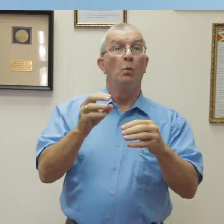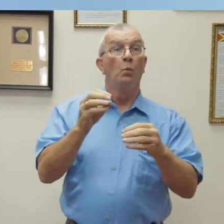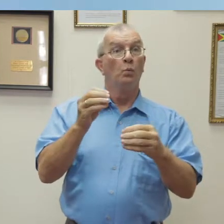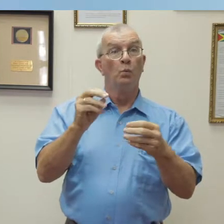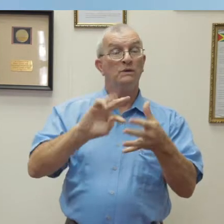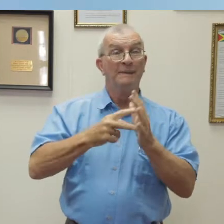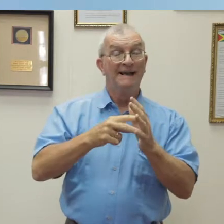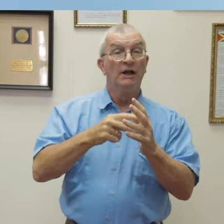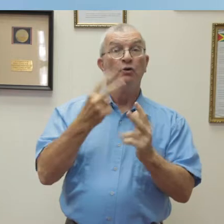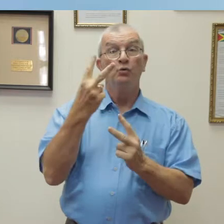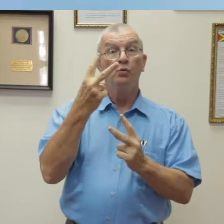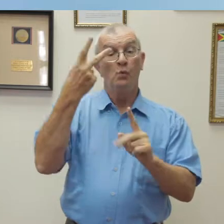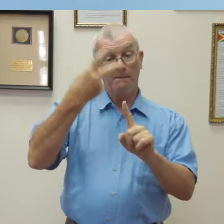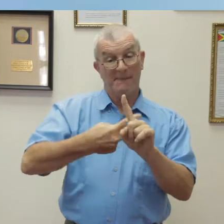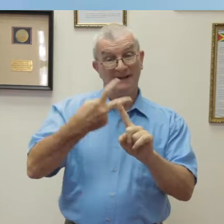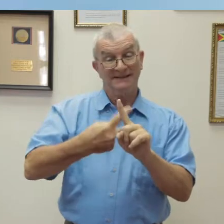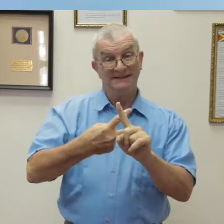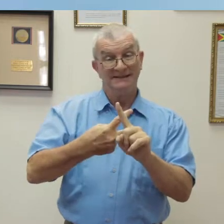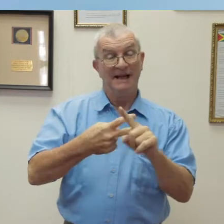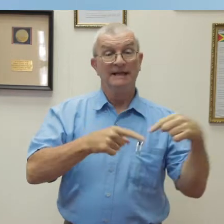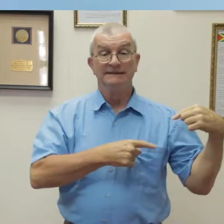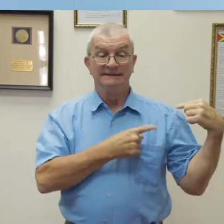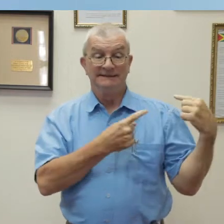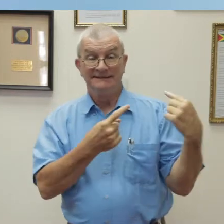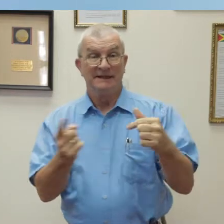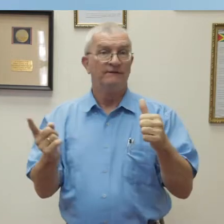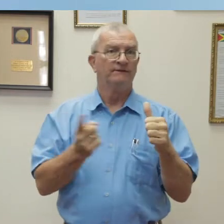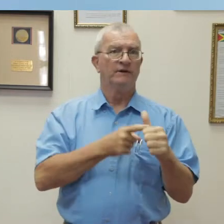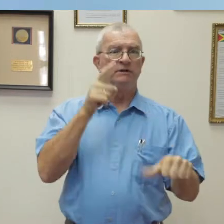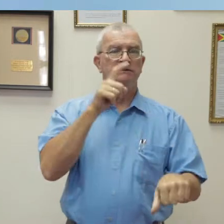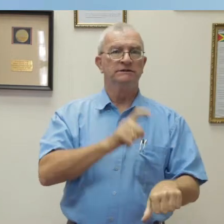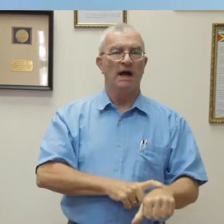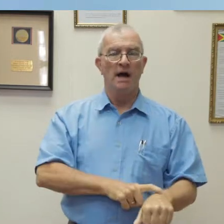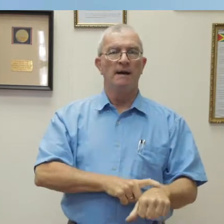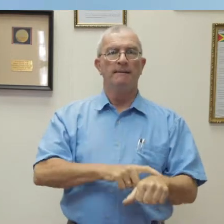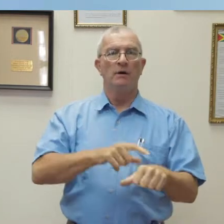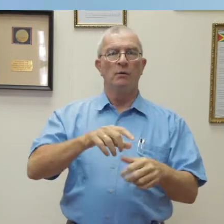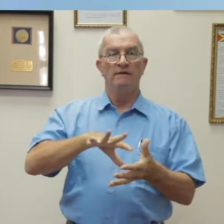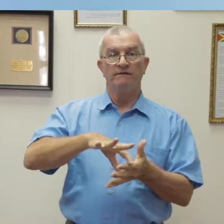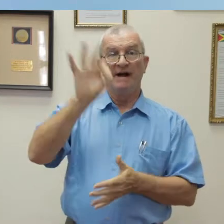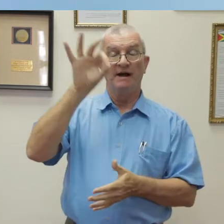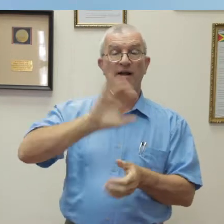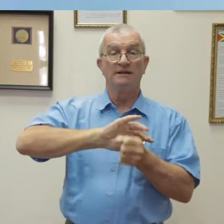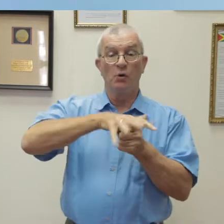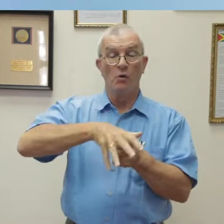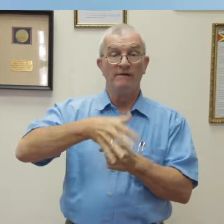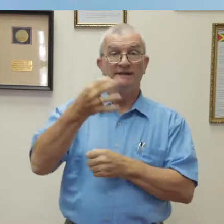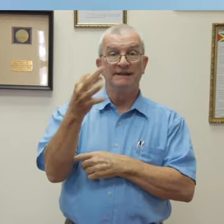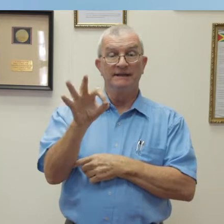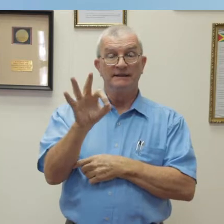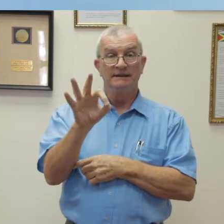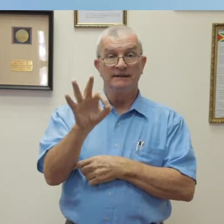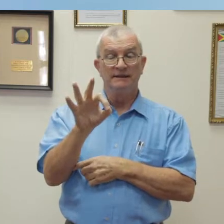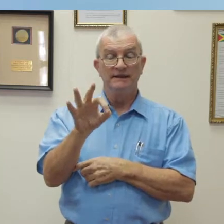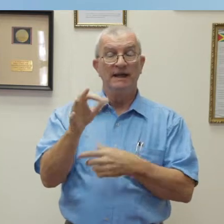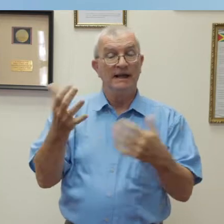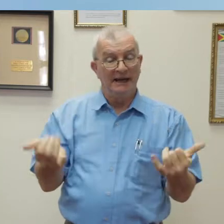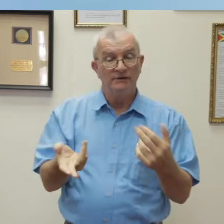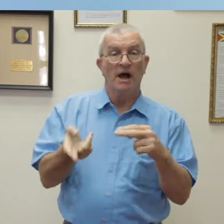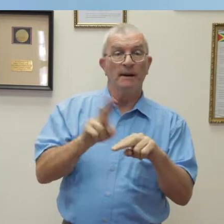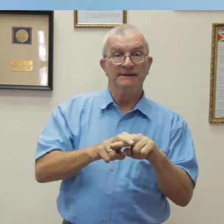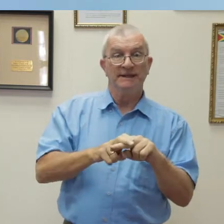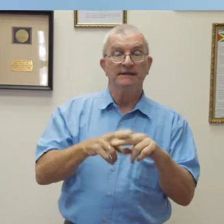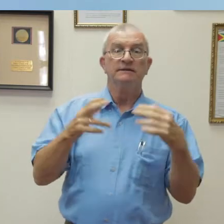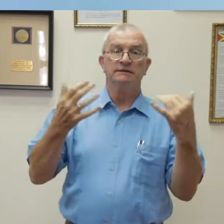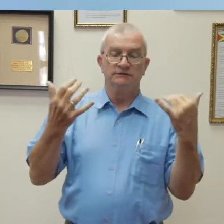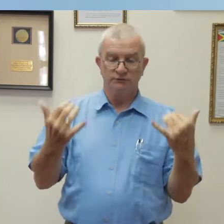and more since our first index case was reported. Here is the update on the situation